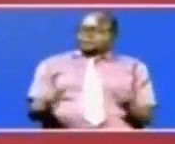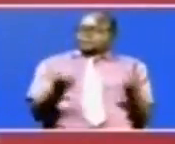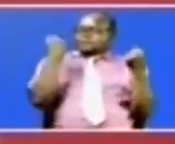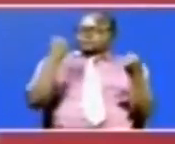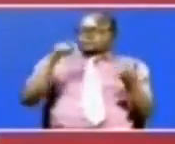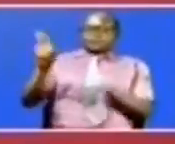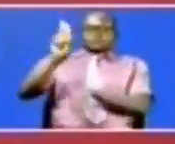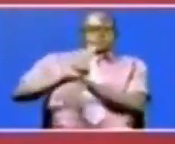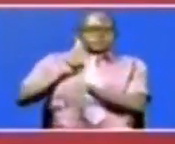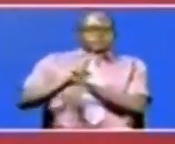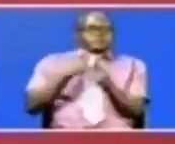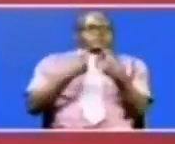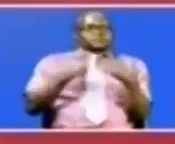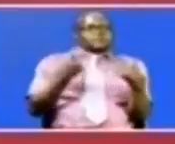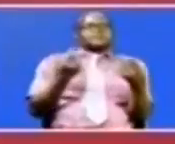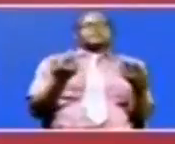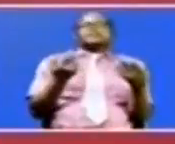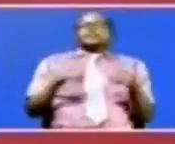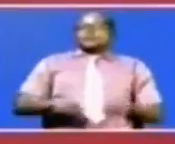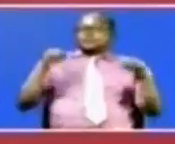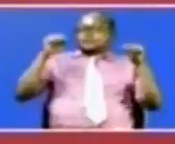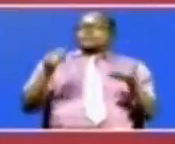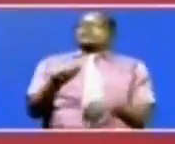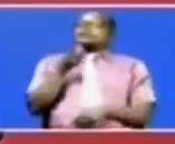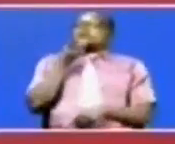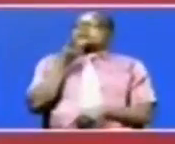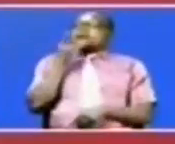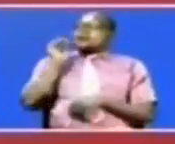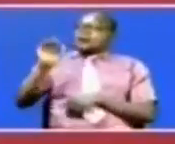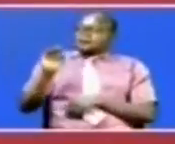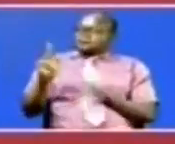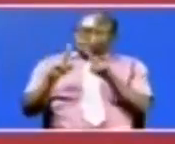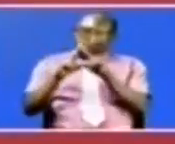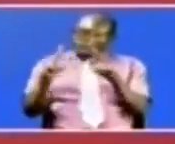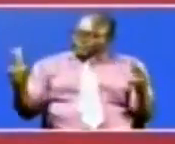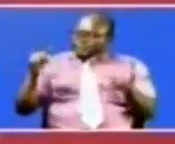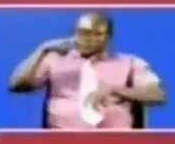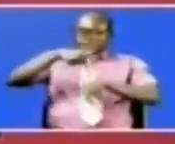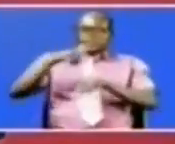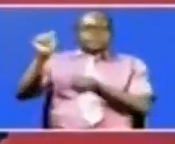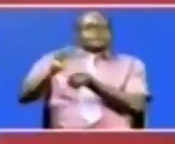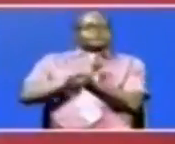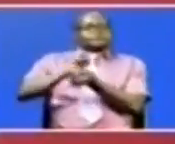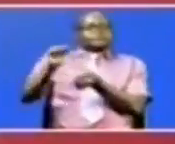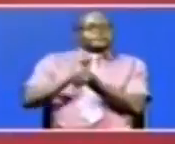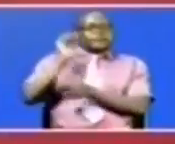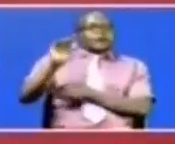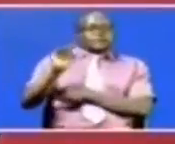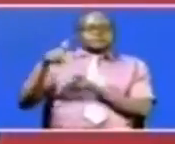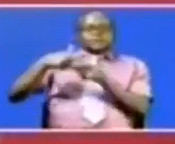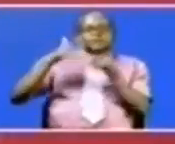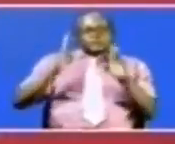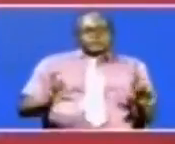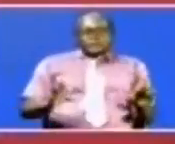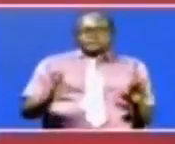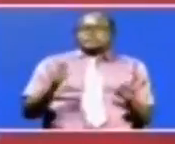exercised. Speaking during the chairman's dinner, Collins Juma urged for sobriety during the demolitions. Juma also calling on engineers to